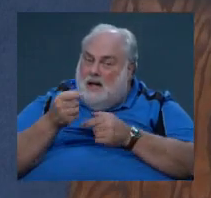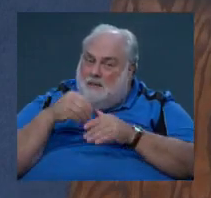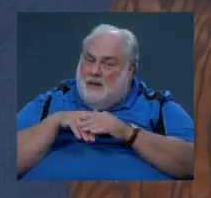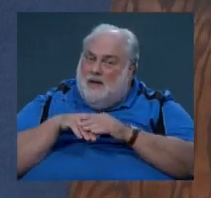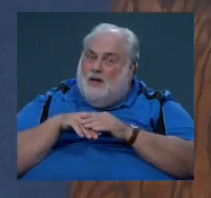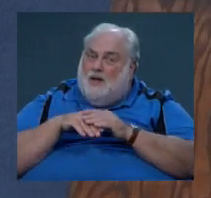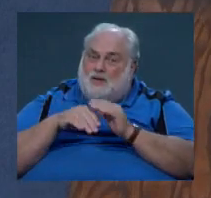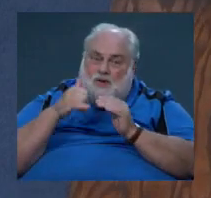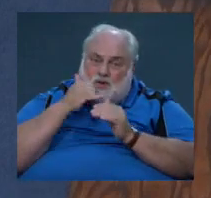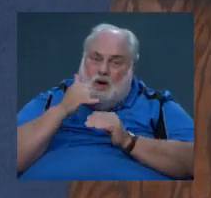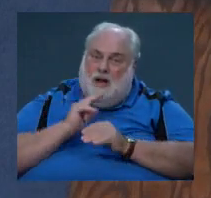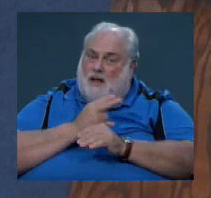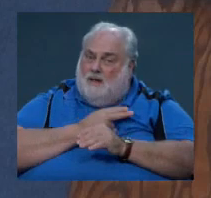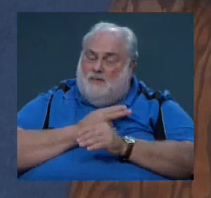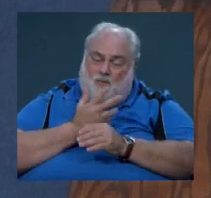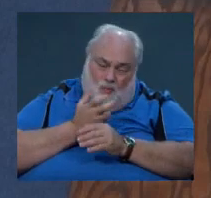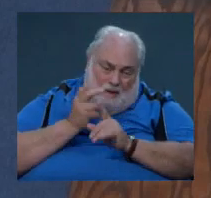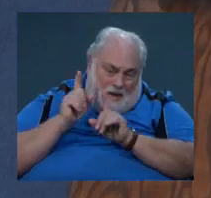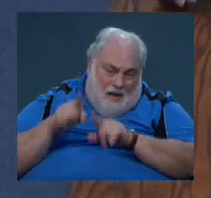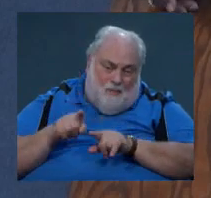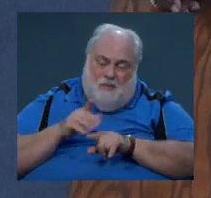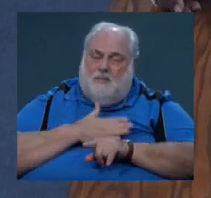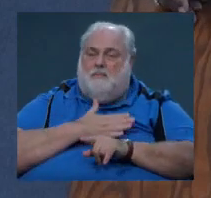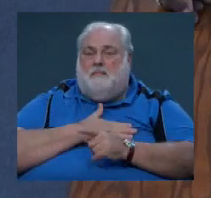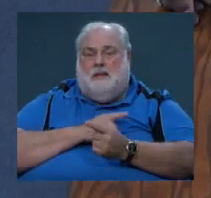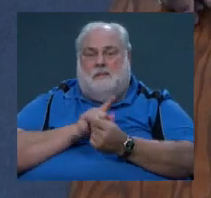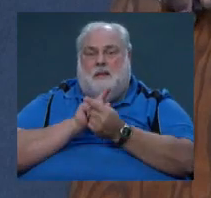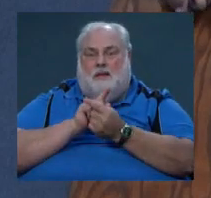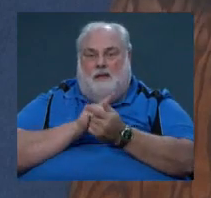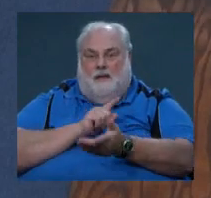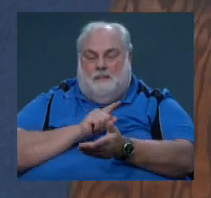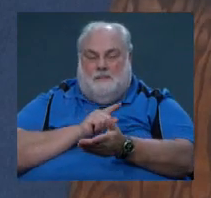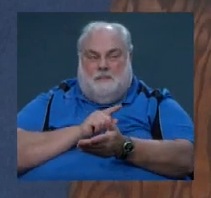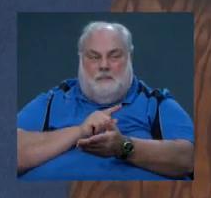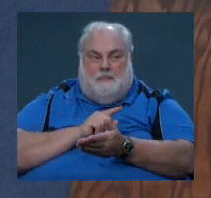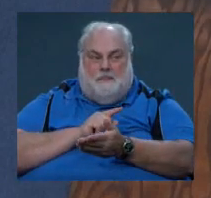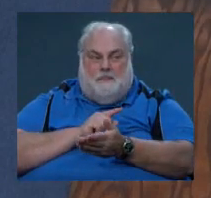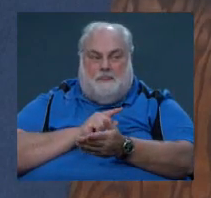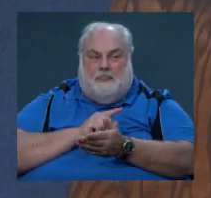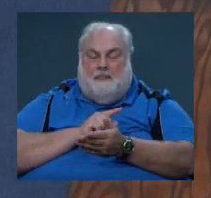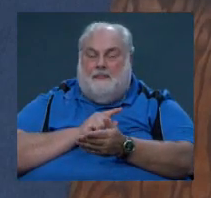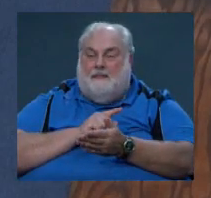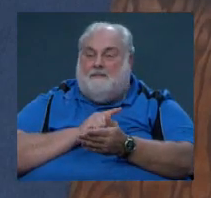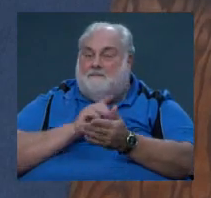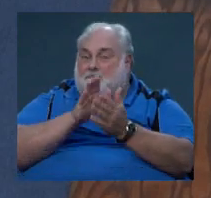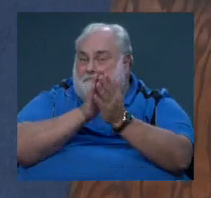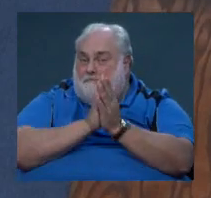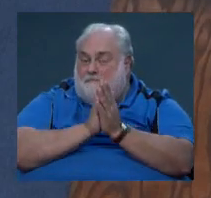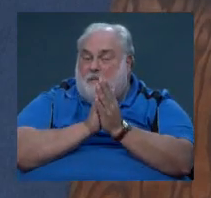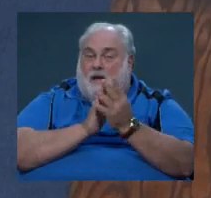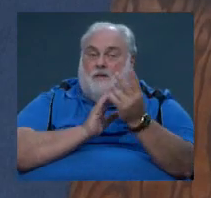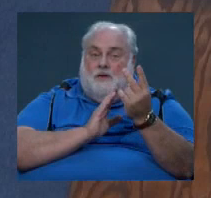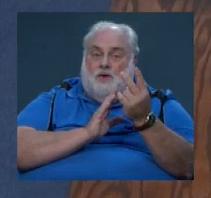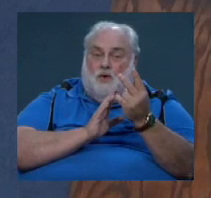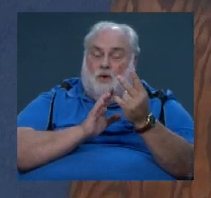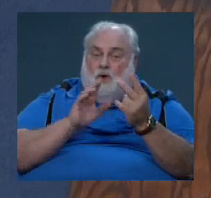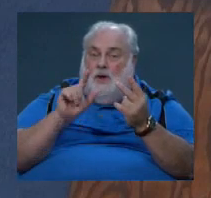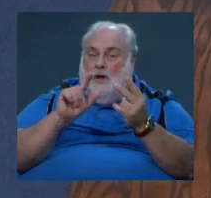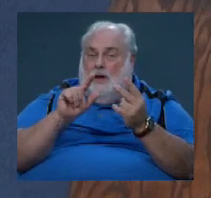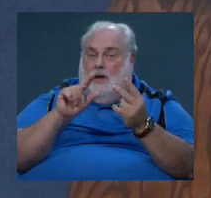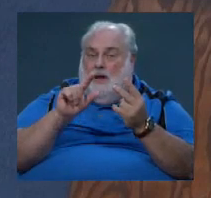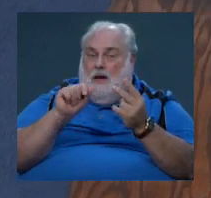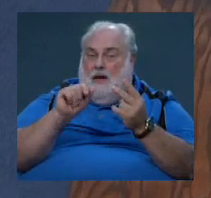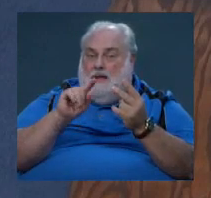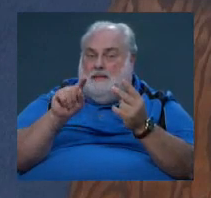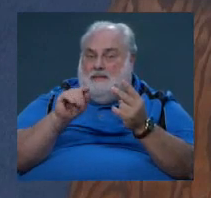all you got to do is call and say, we want to come, and we'll be happy to have you. So all I'm asking for is the 2 gazebos